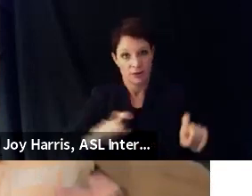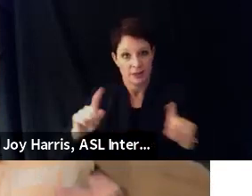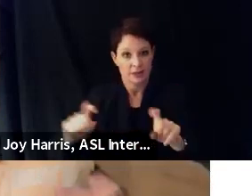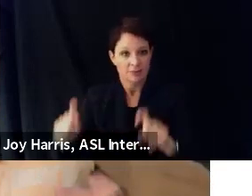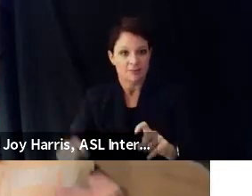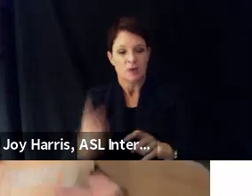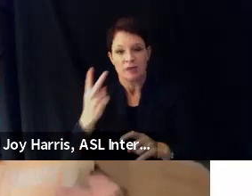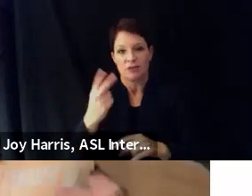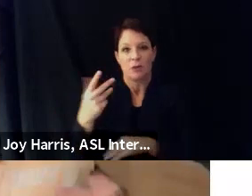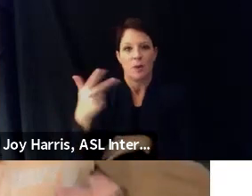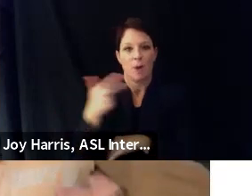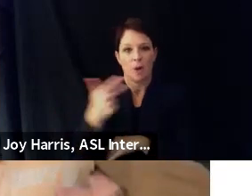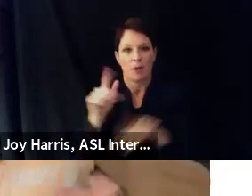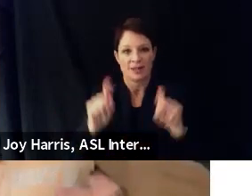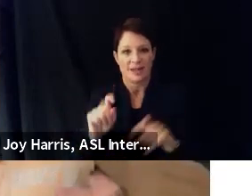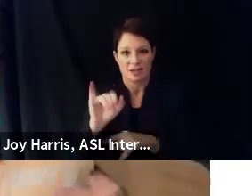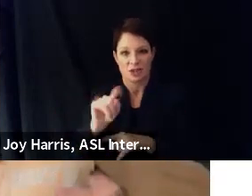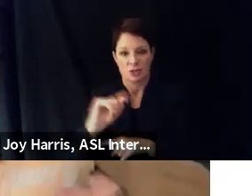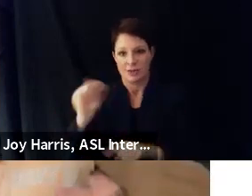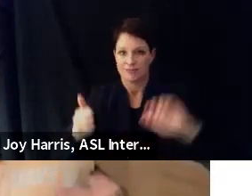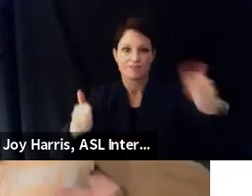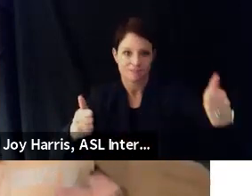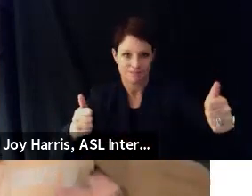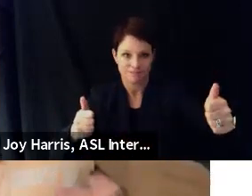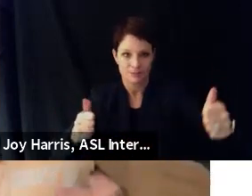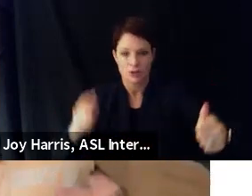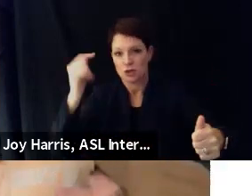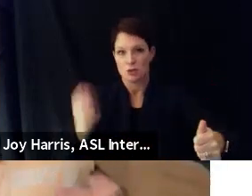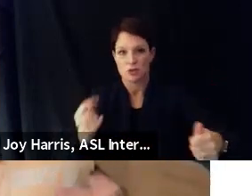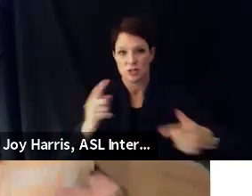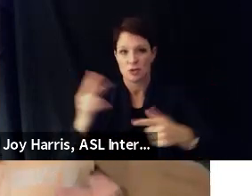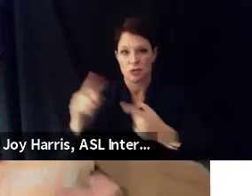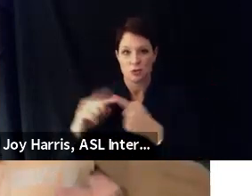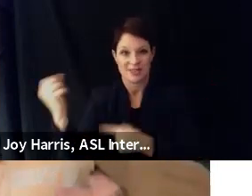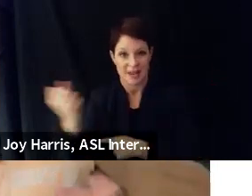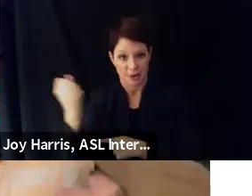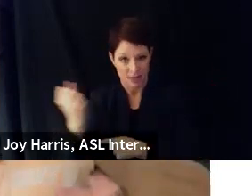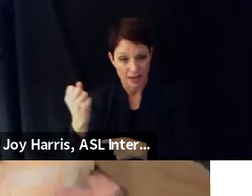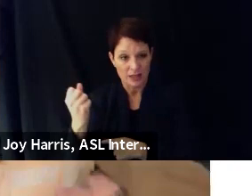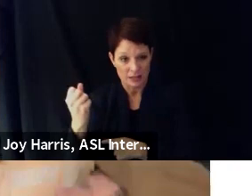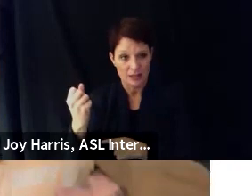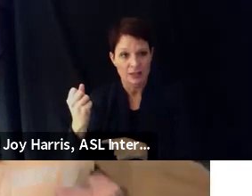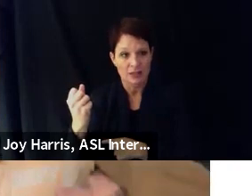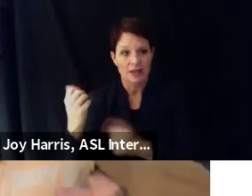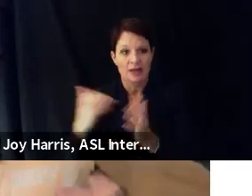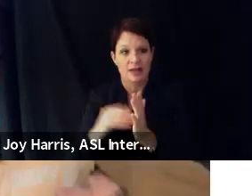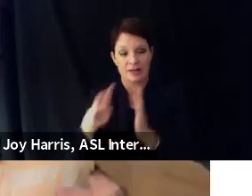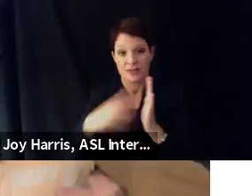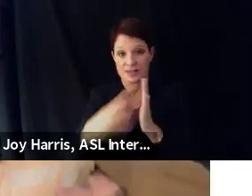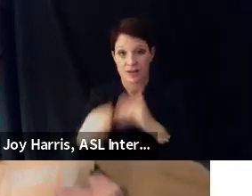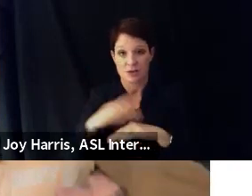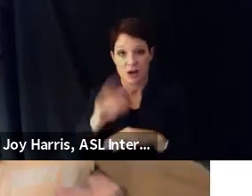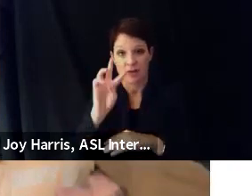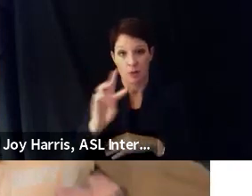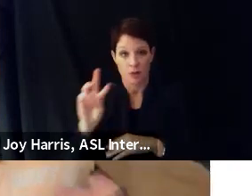2 mobile testing units that set up around the city from Tuesdays through Saturdays. And so you can, again, find the schedule for that on our website,